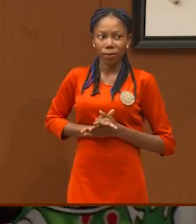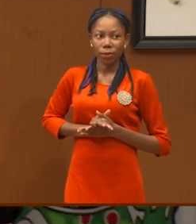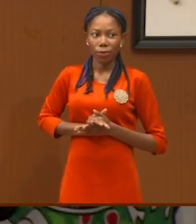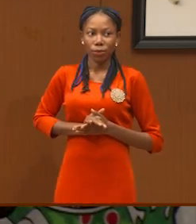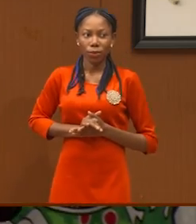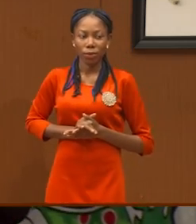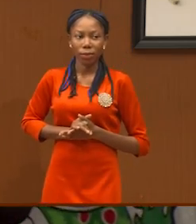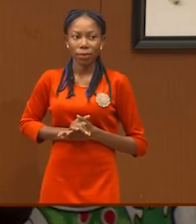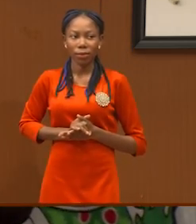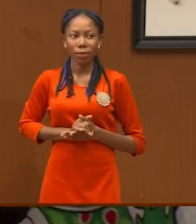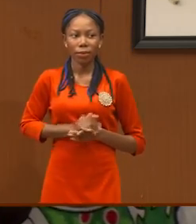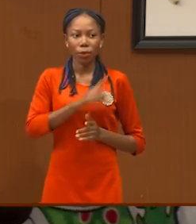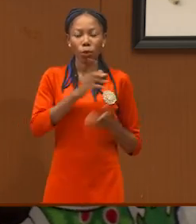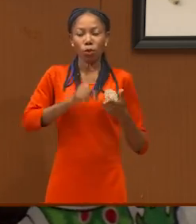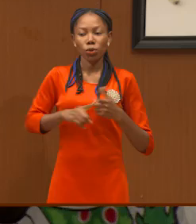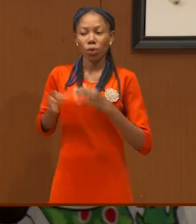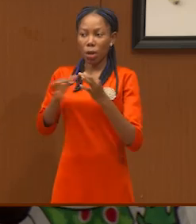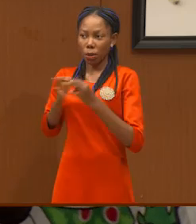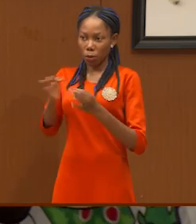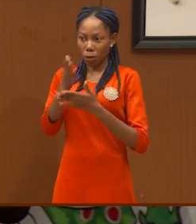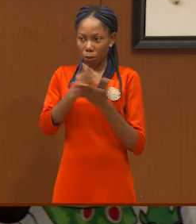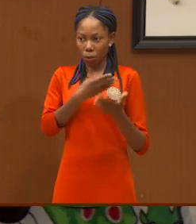I want to explain certain things to you.